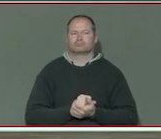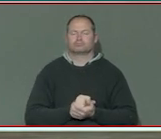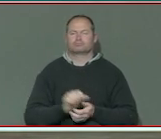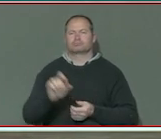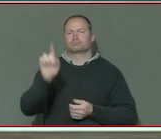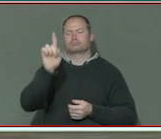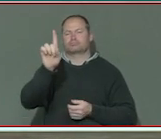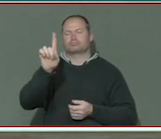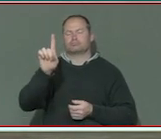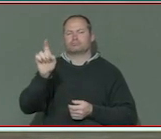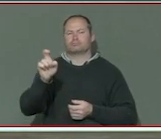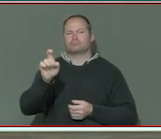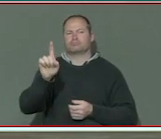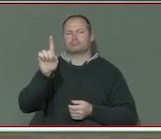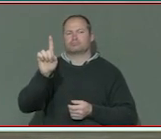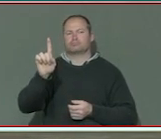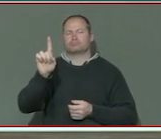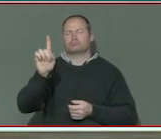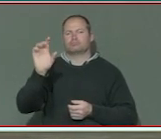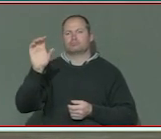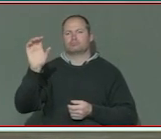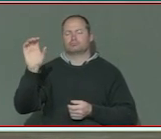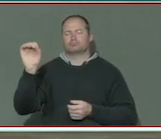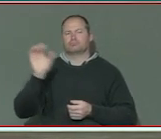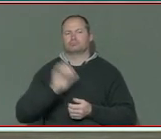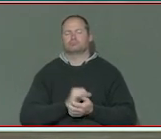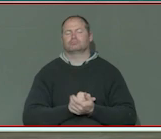1,110, and Chinlu,